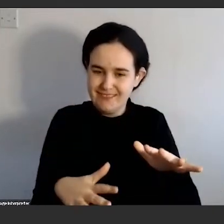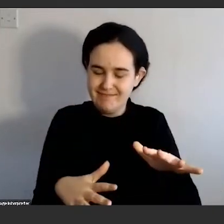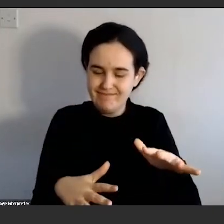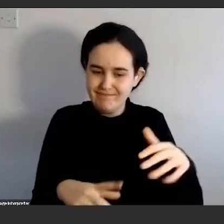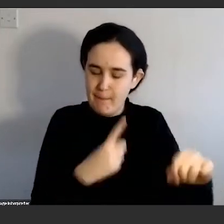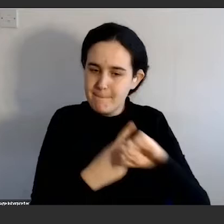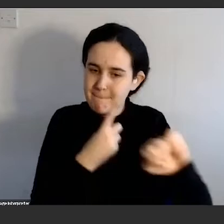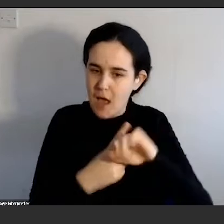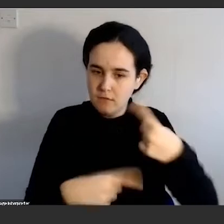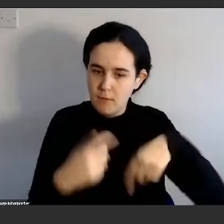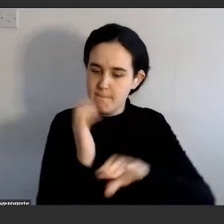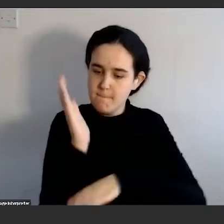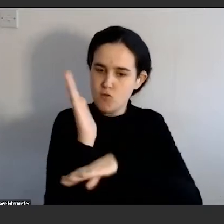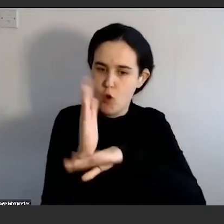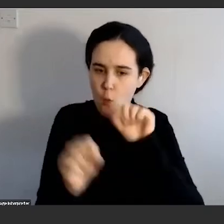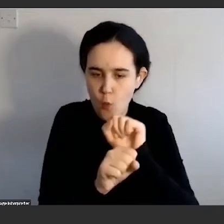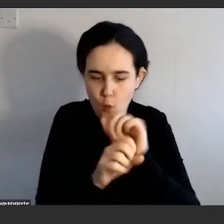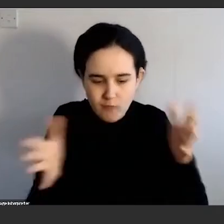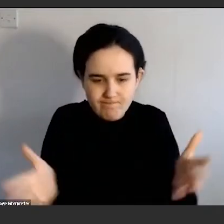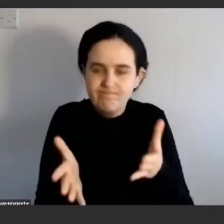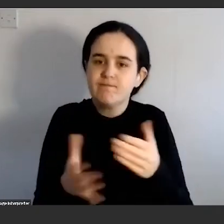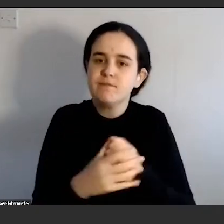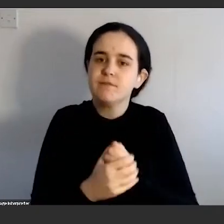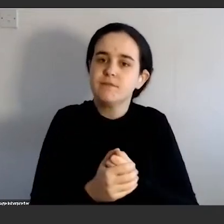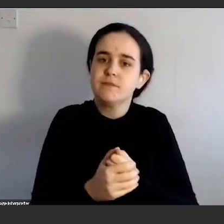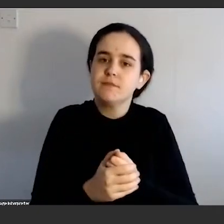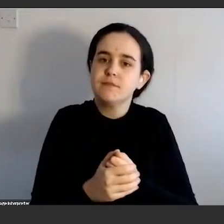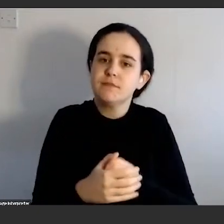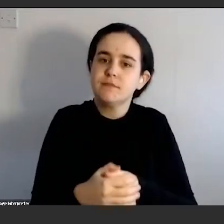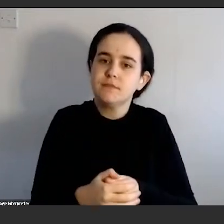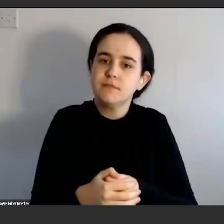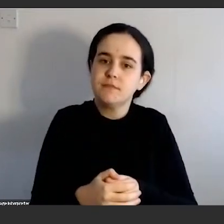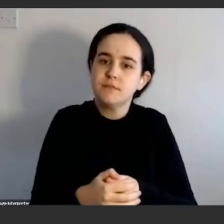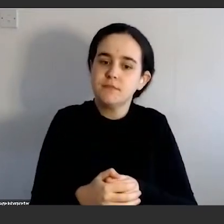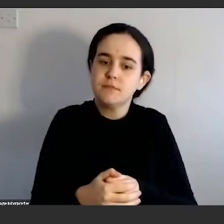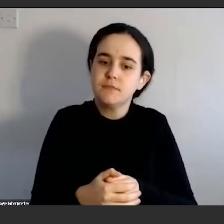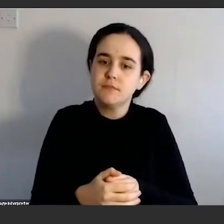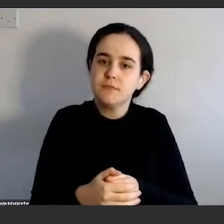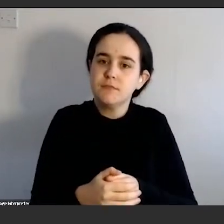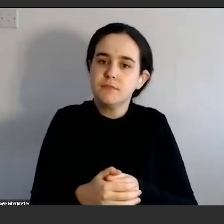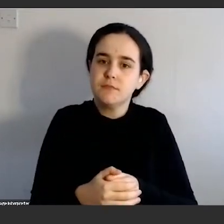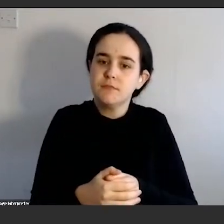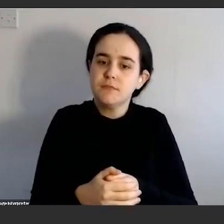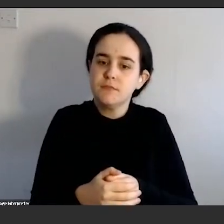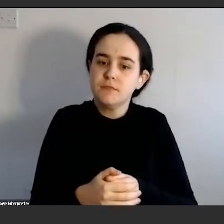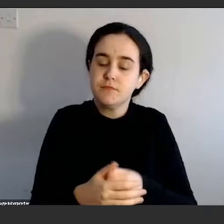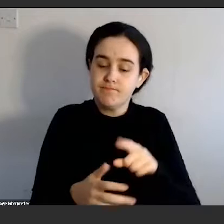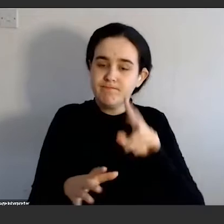And let me now introduce my presentation to you.